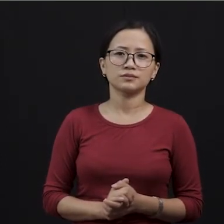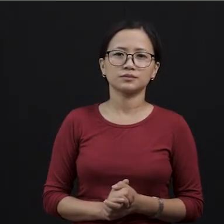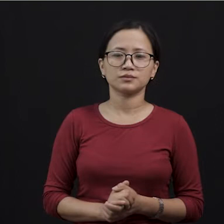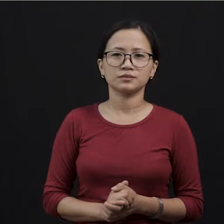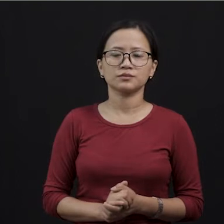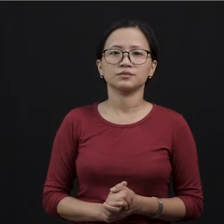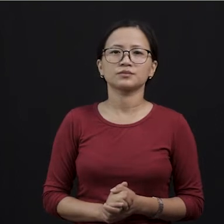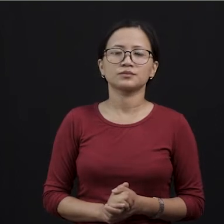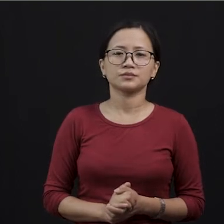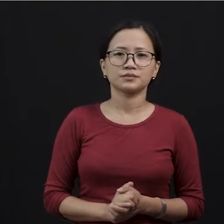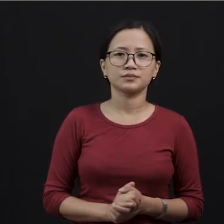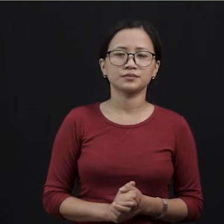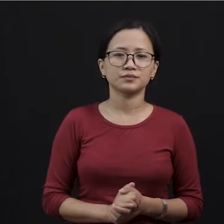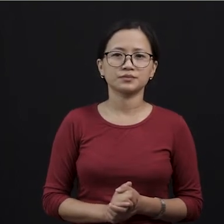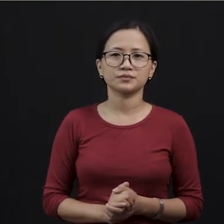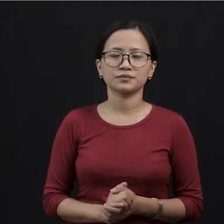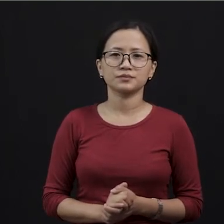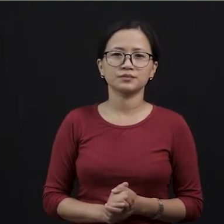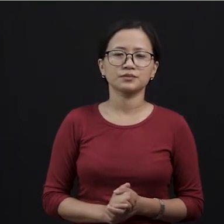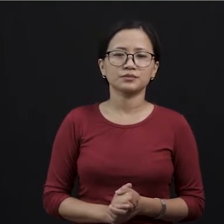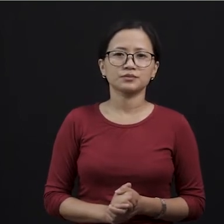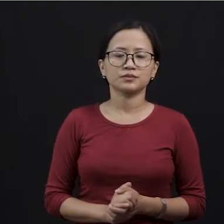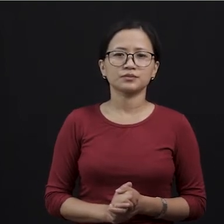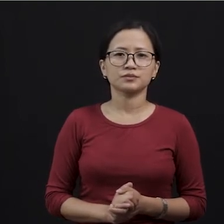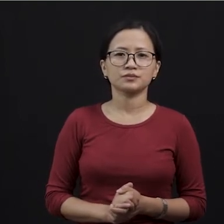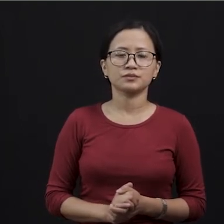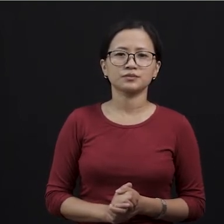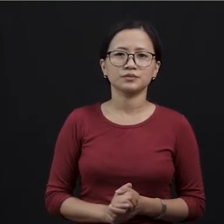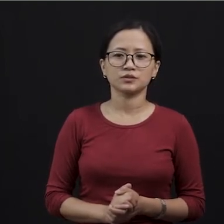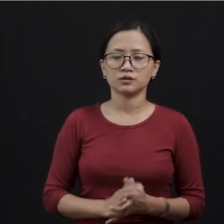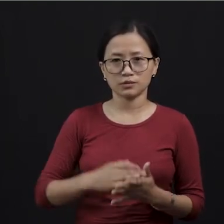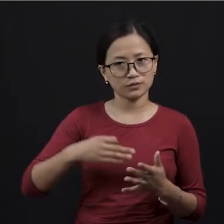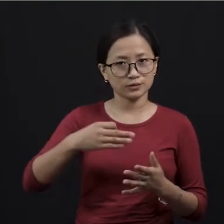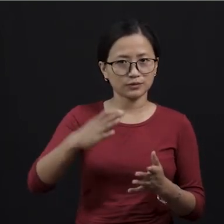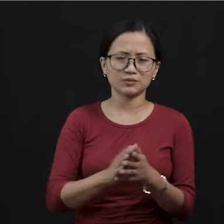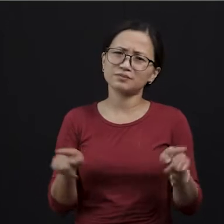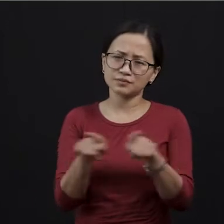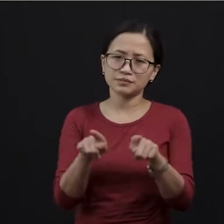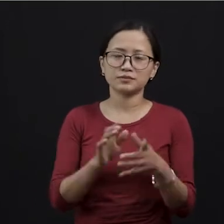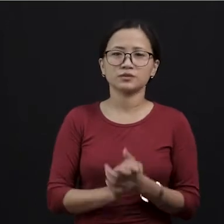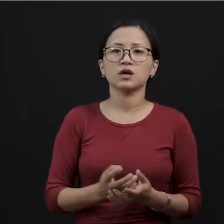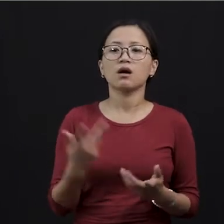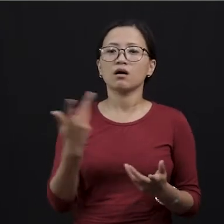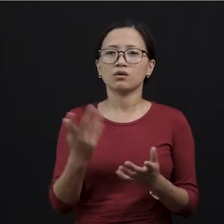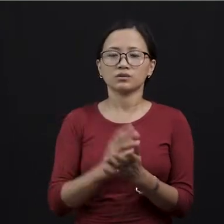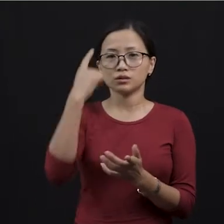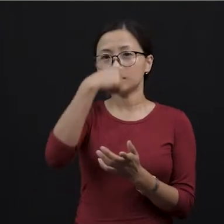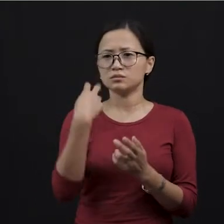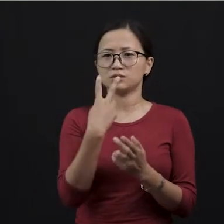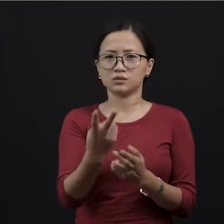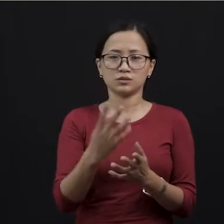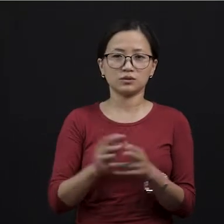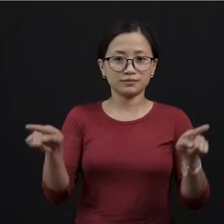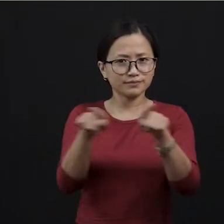Their characters. Okay, that is known as characteristics, or it is also known as the features. Okay, how they look like and how the